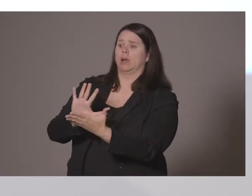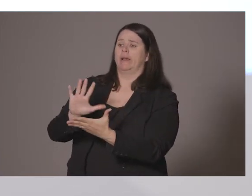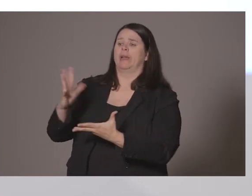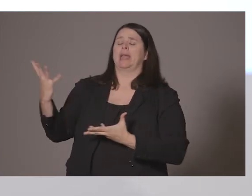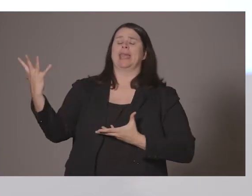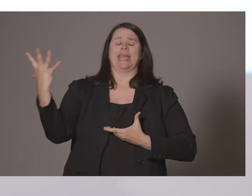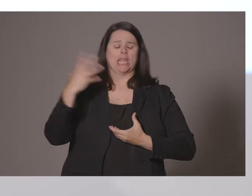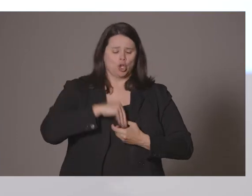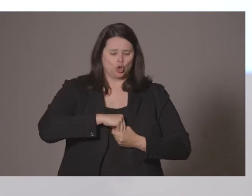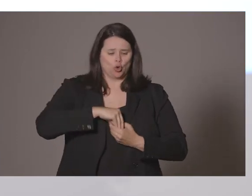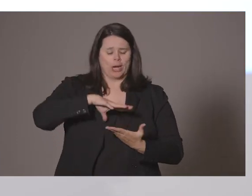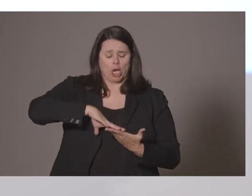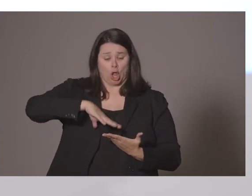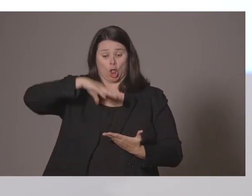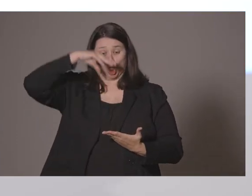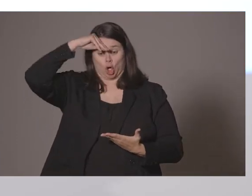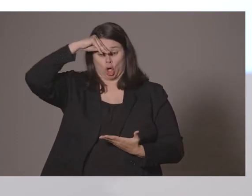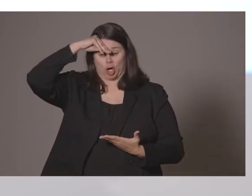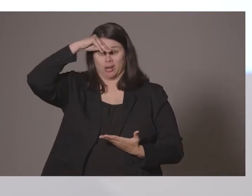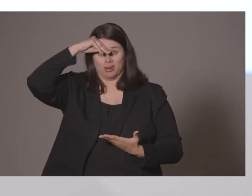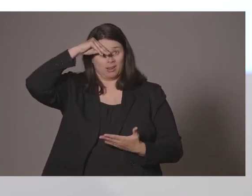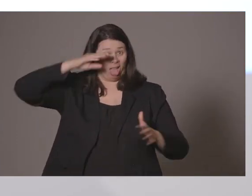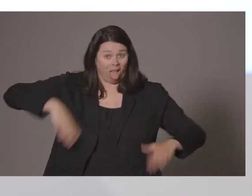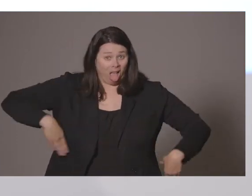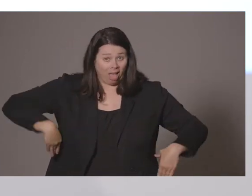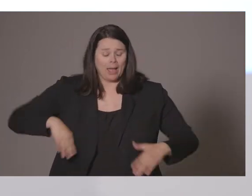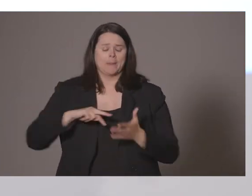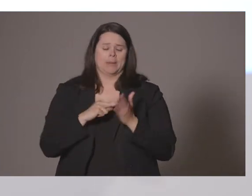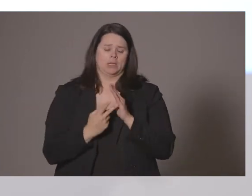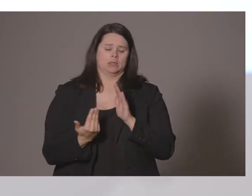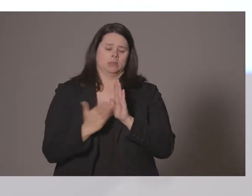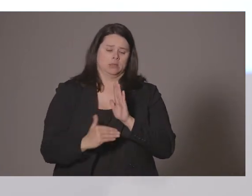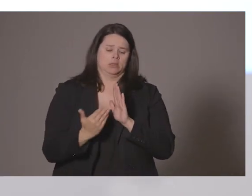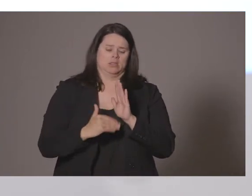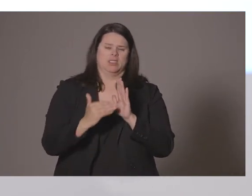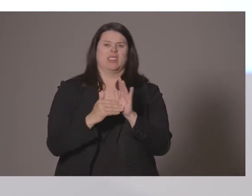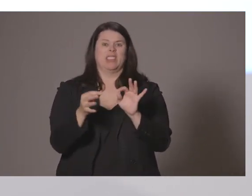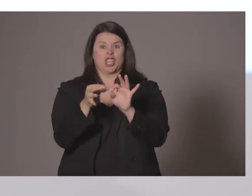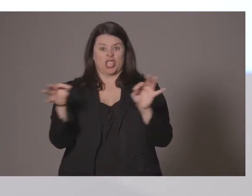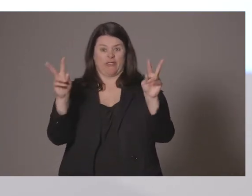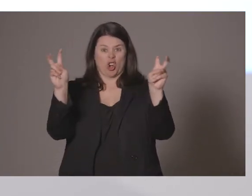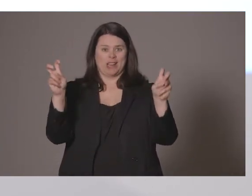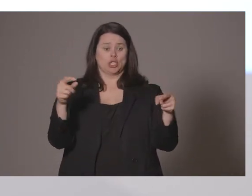our experience, we reenact it. So hurt people,